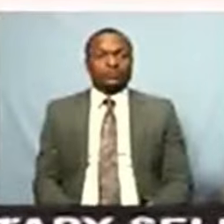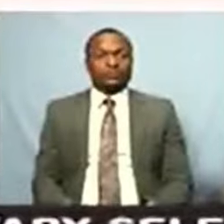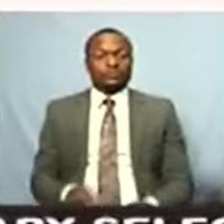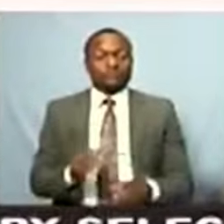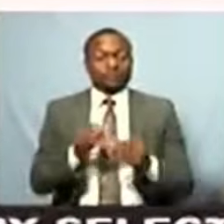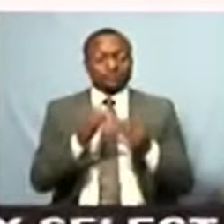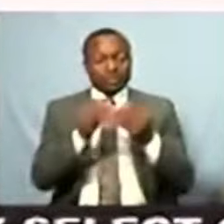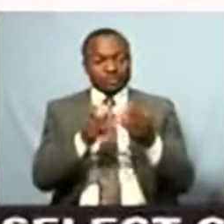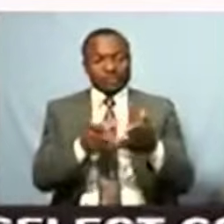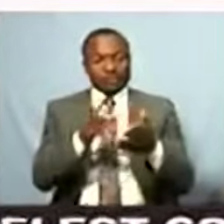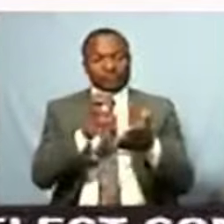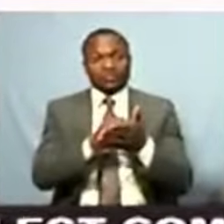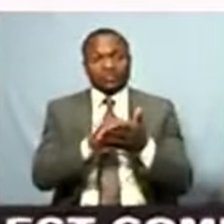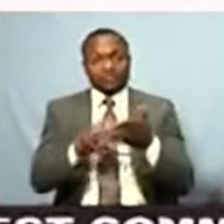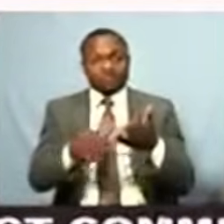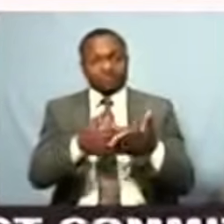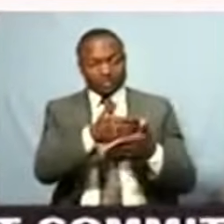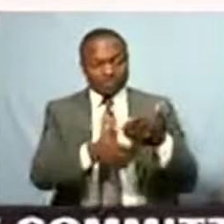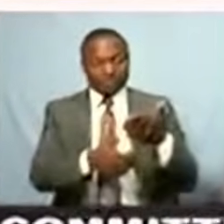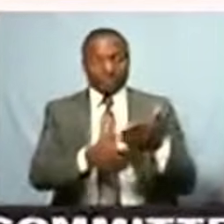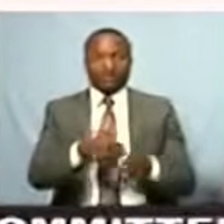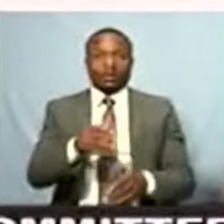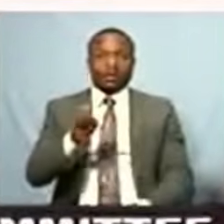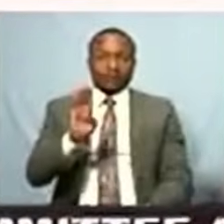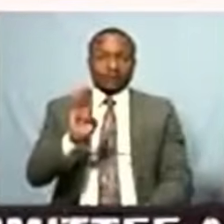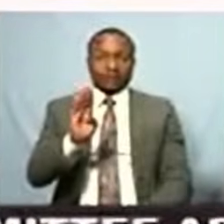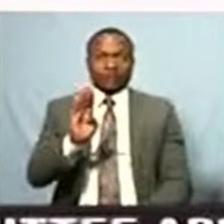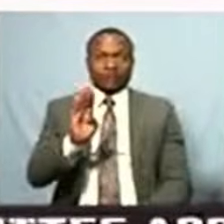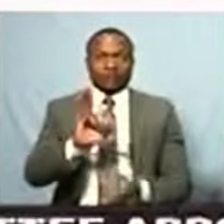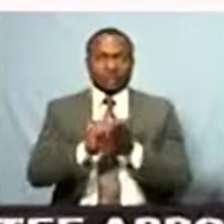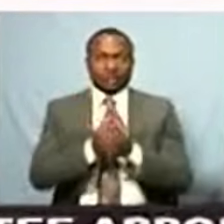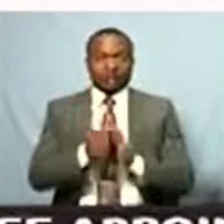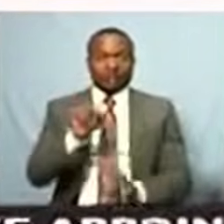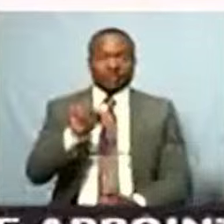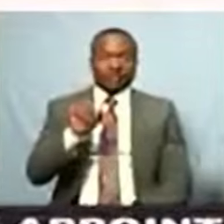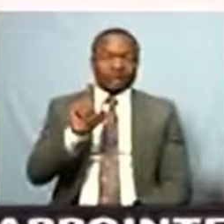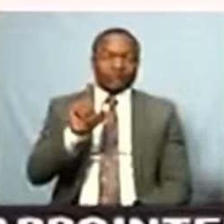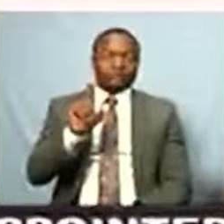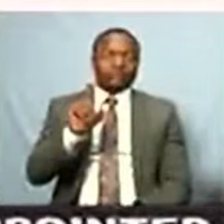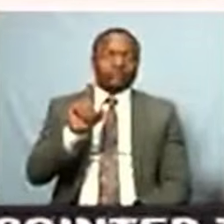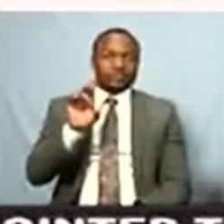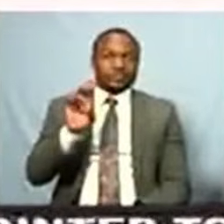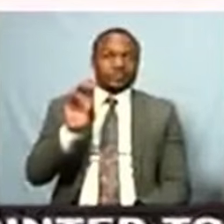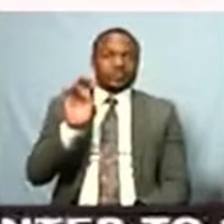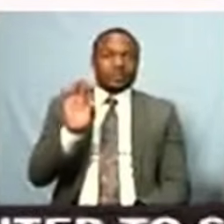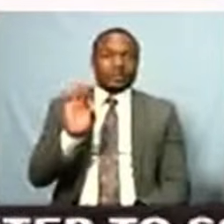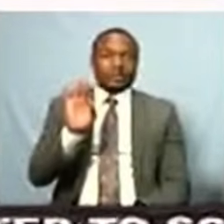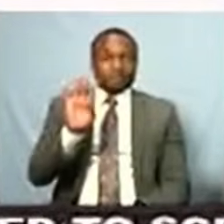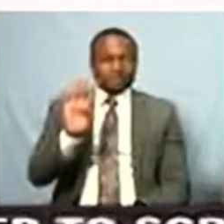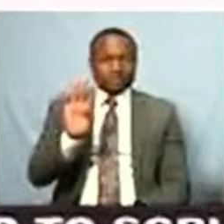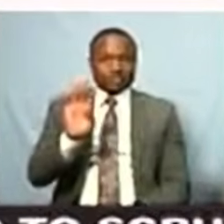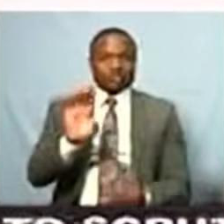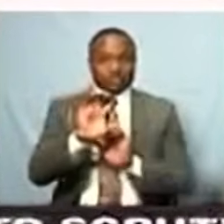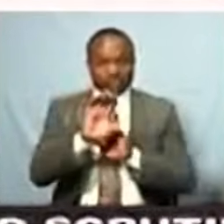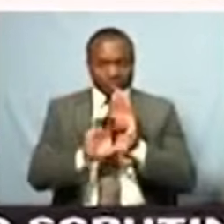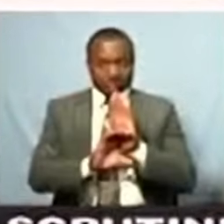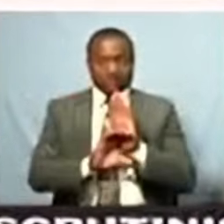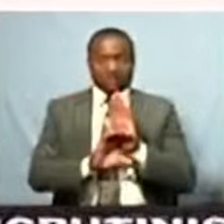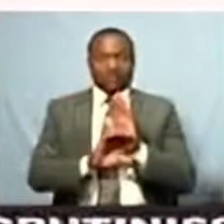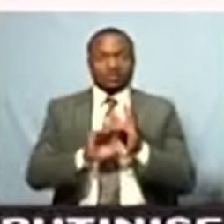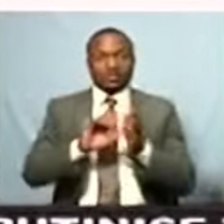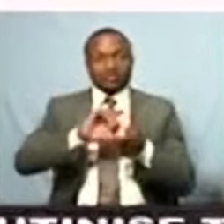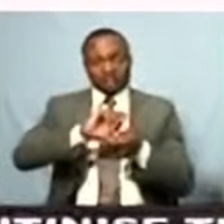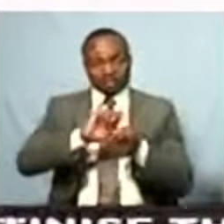providing for the deletion of paragraph B of Article 179(4) of the current Constitution and renumbering of